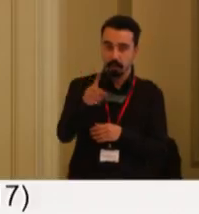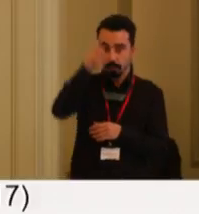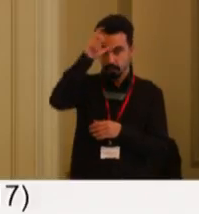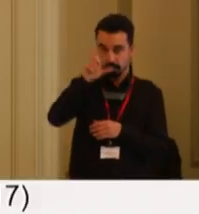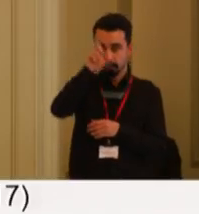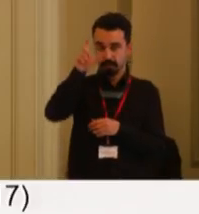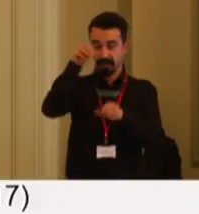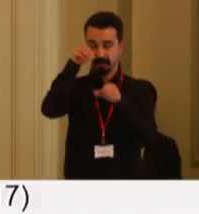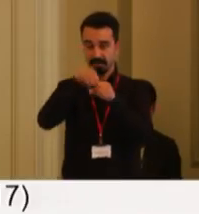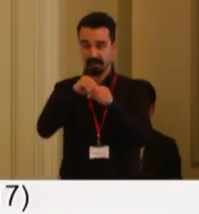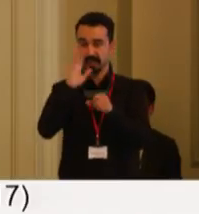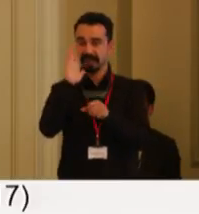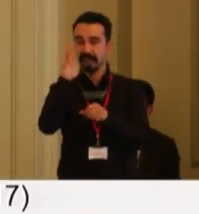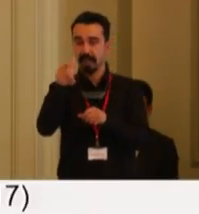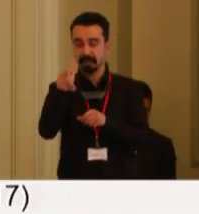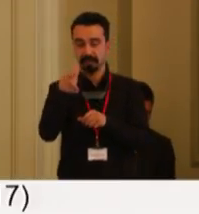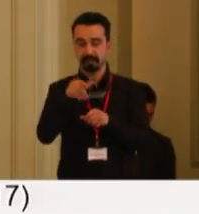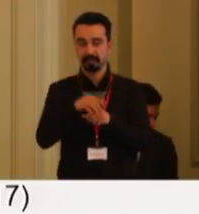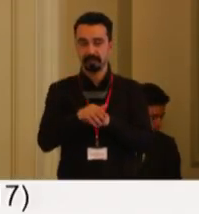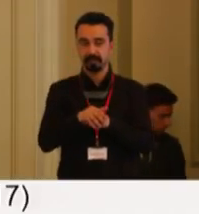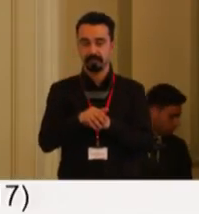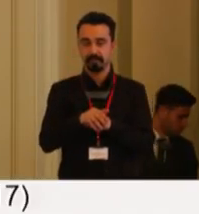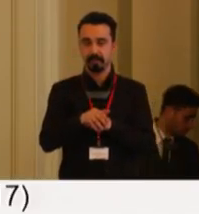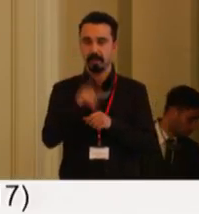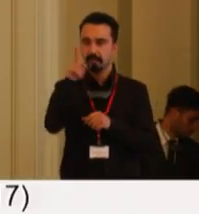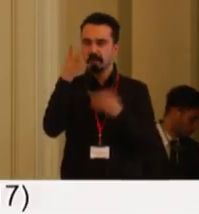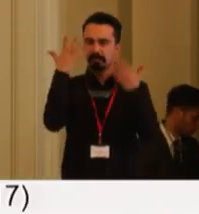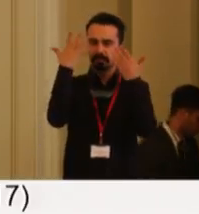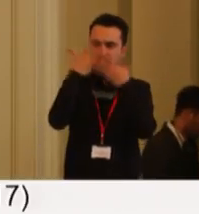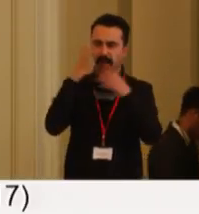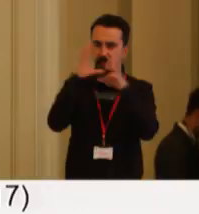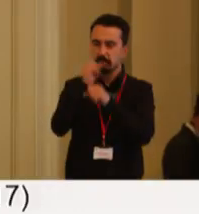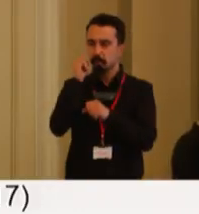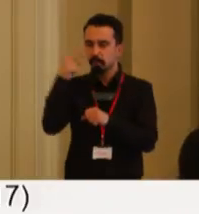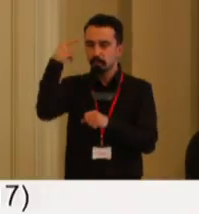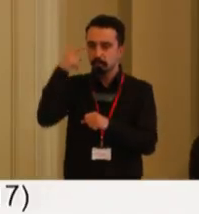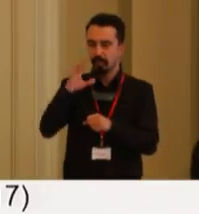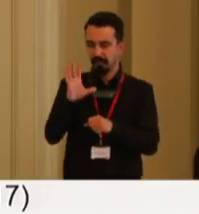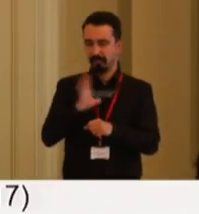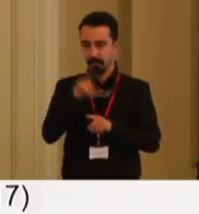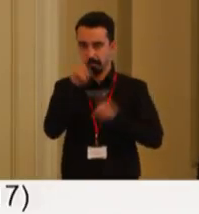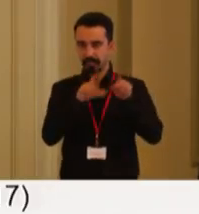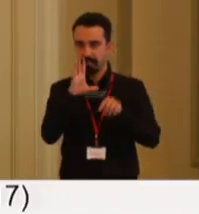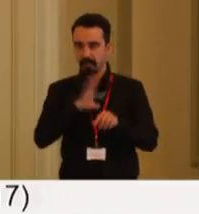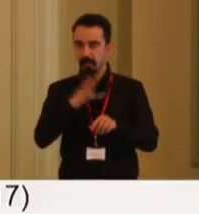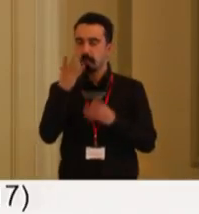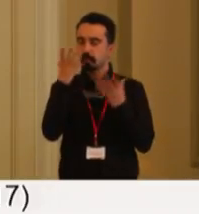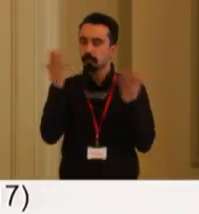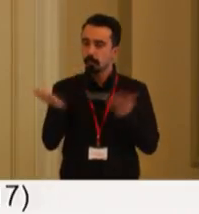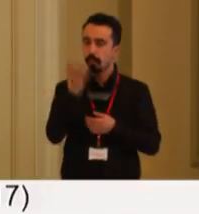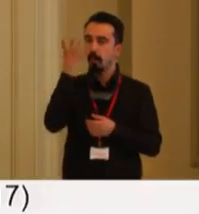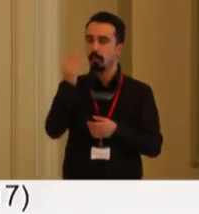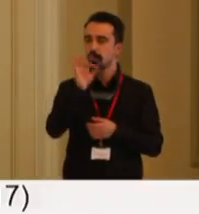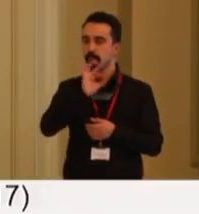is youngsters are positive about the future. So as far as Turkey's future, they may be a bit negative